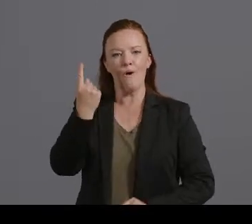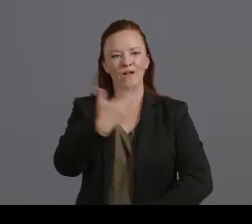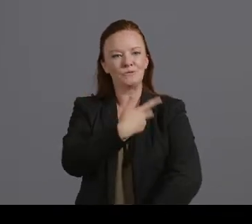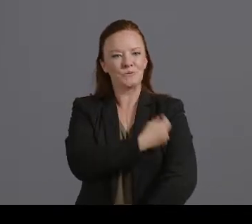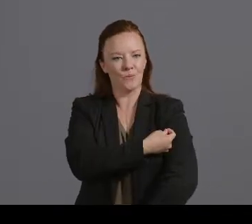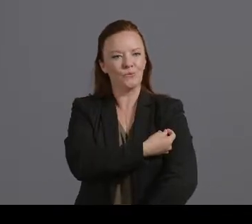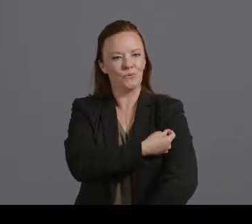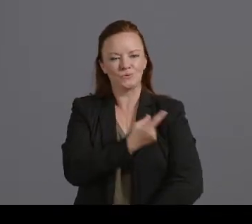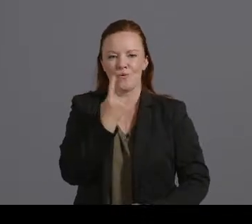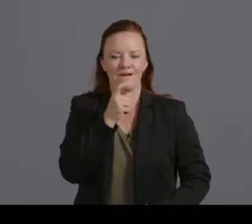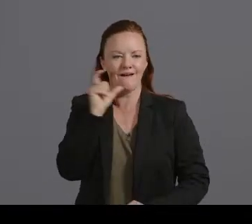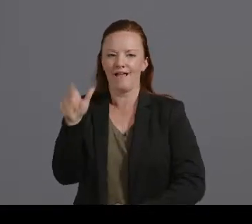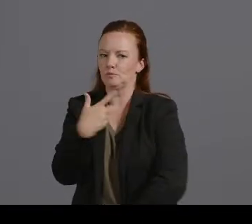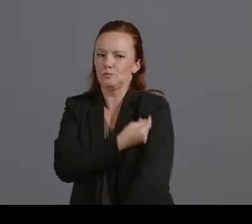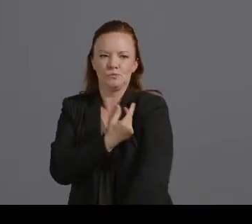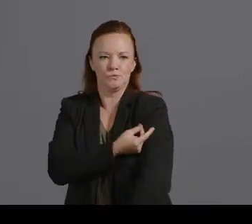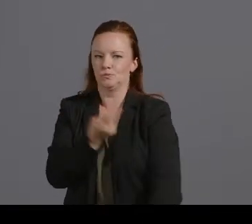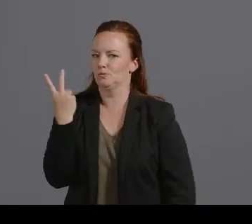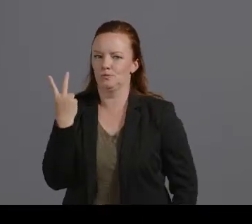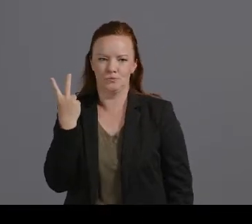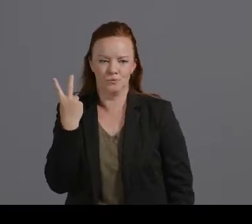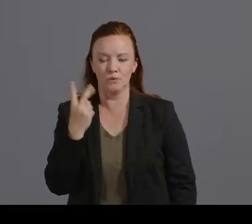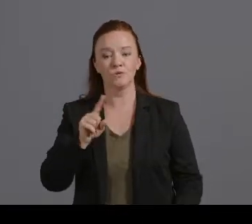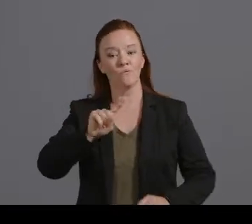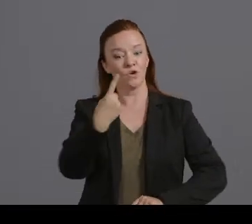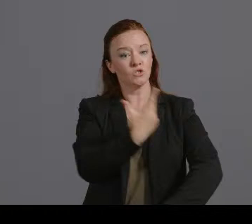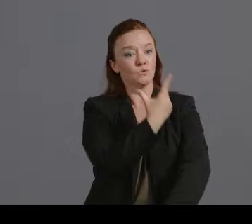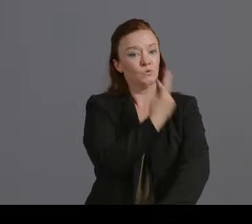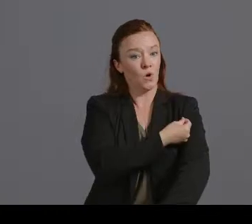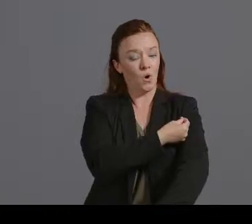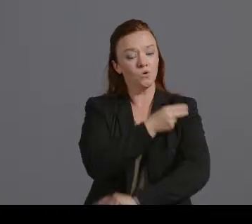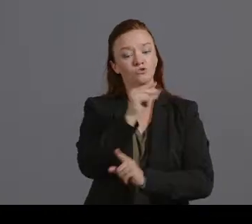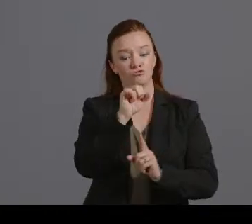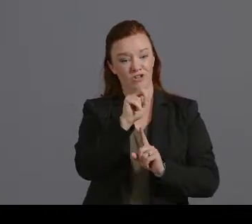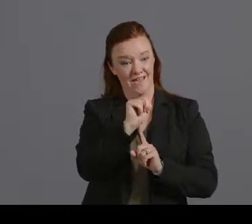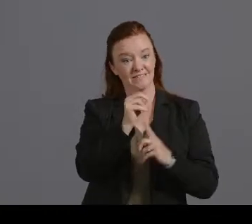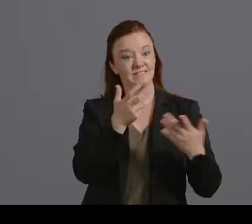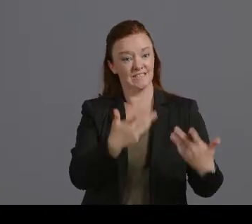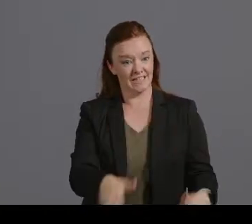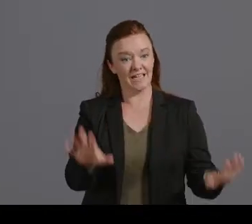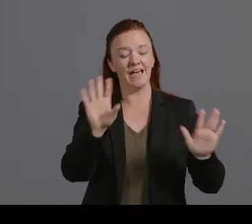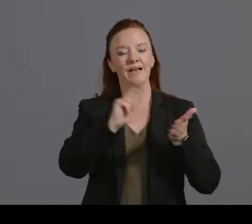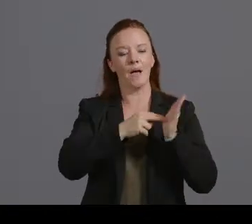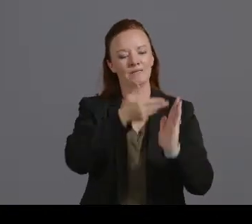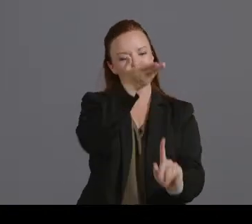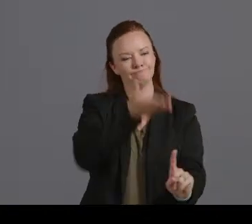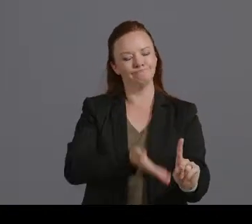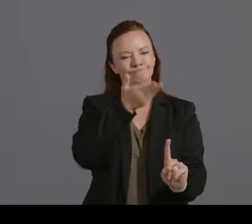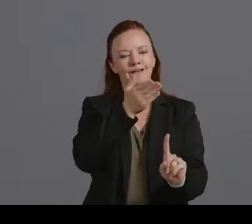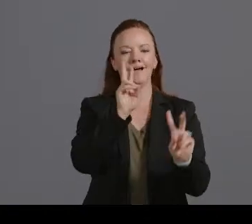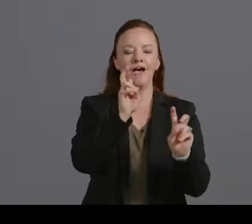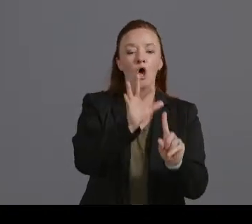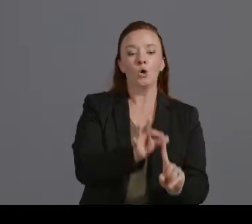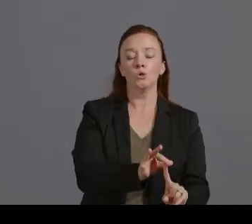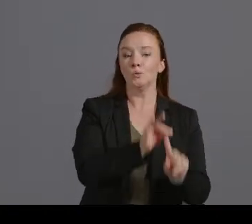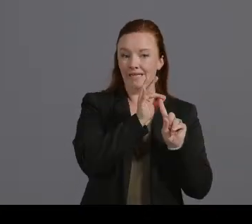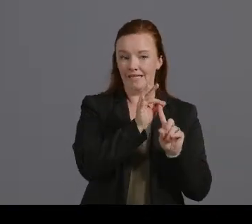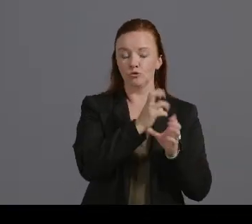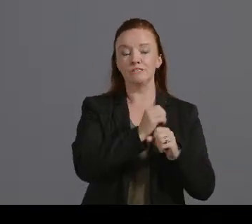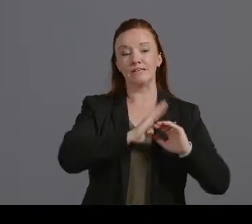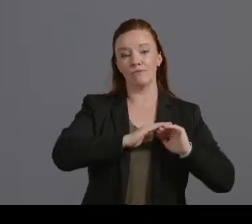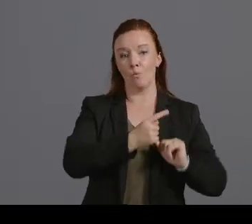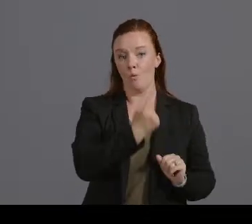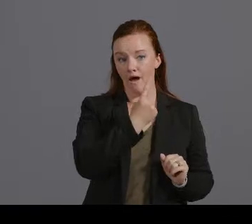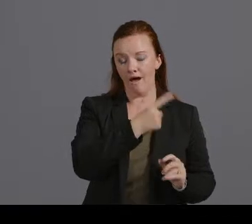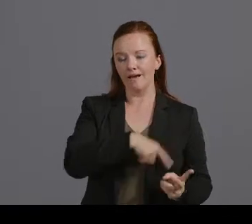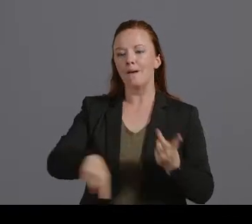And so as they get vaccinated with that first dose, those individuals will be counted both as a unique receiving at least one, as well